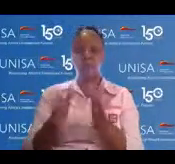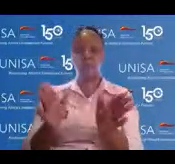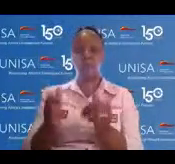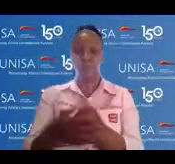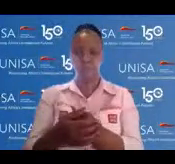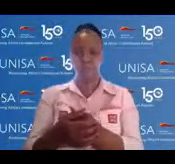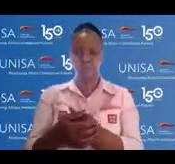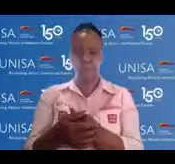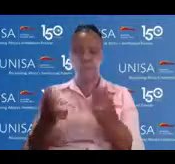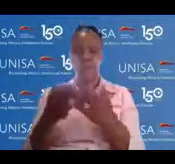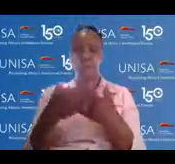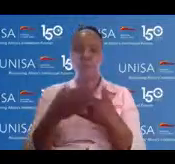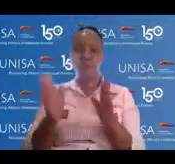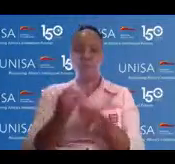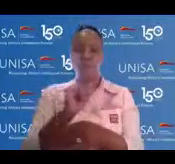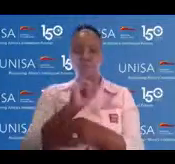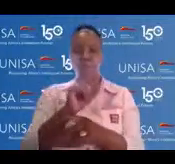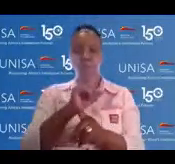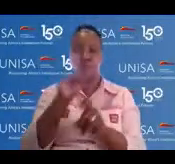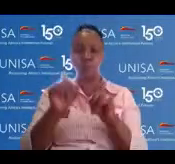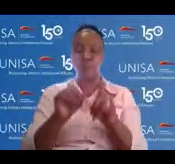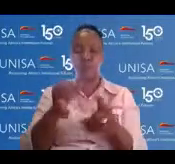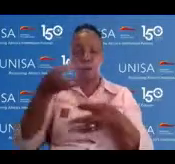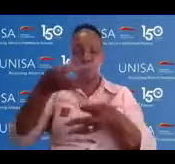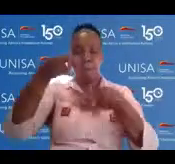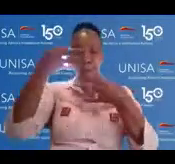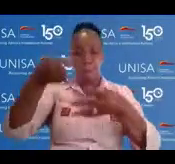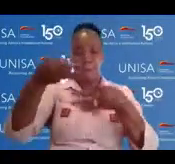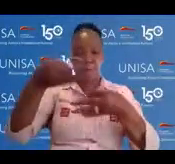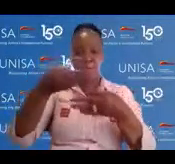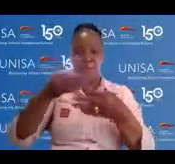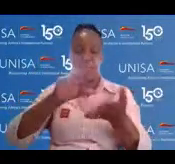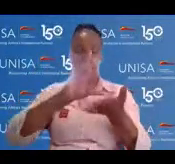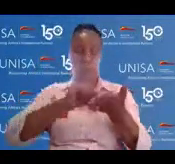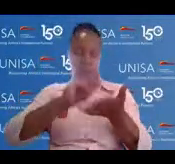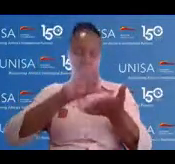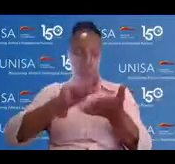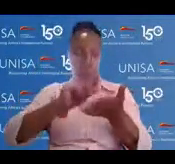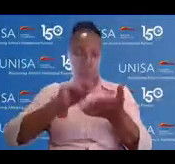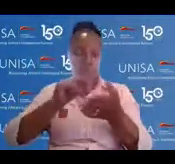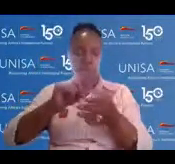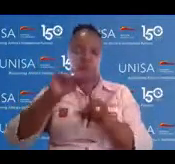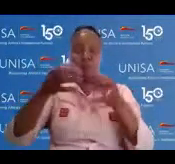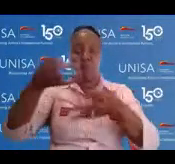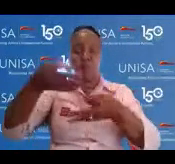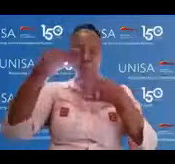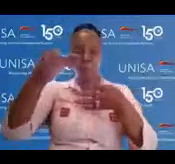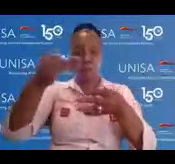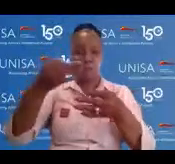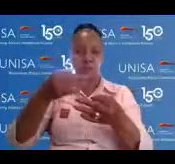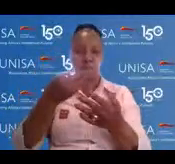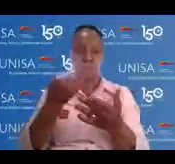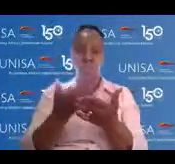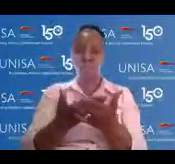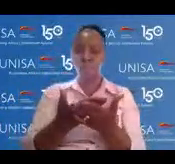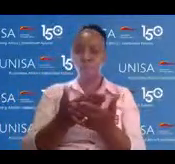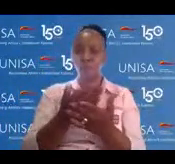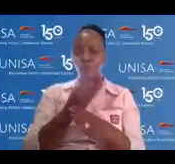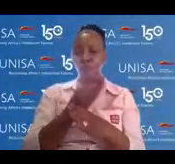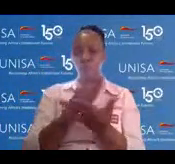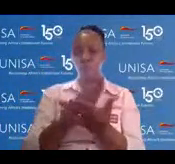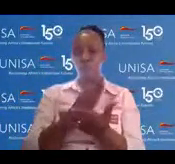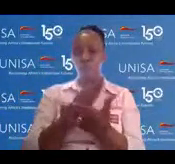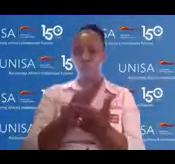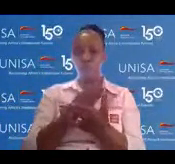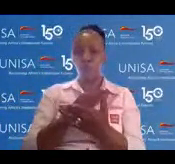my question paper, download the question paper as well to make sure I've got the actual question paper.